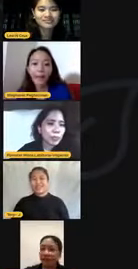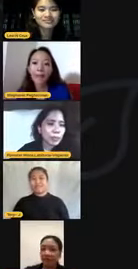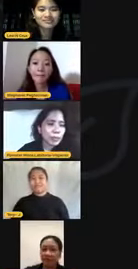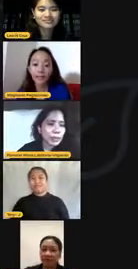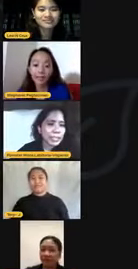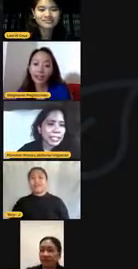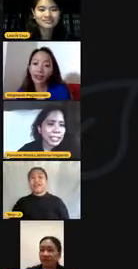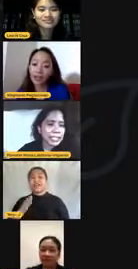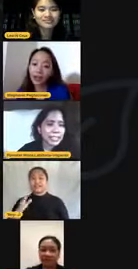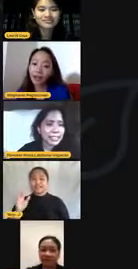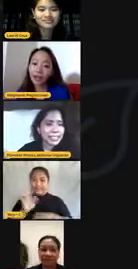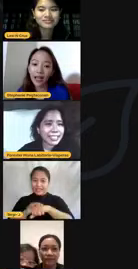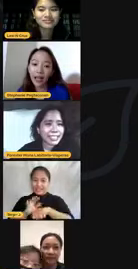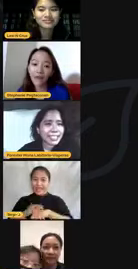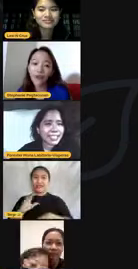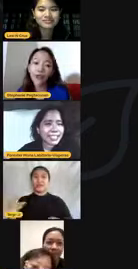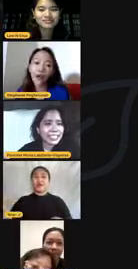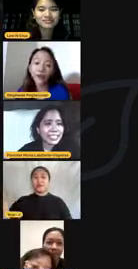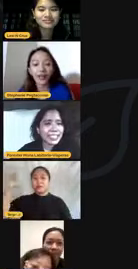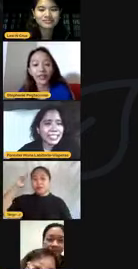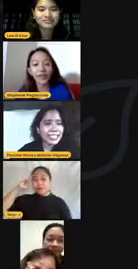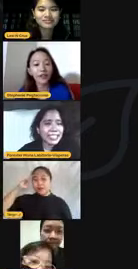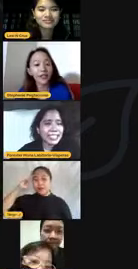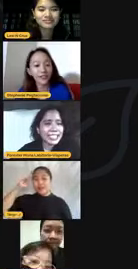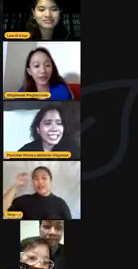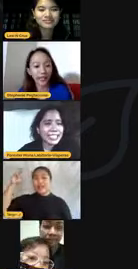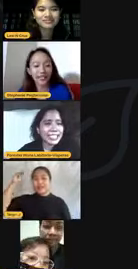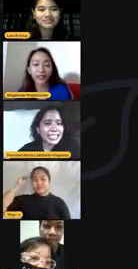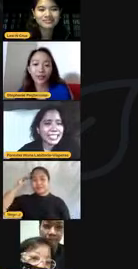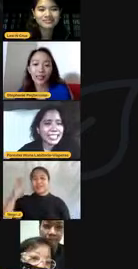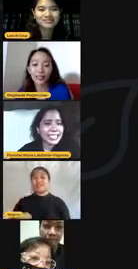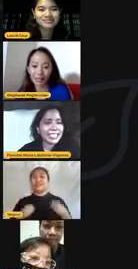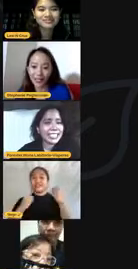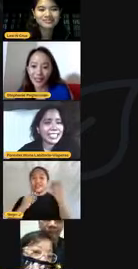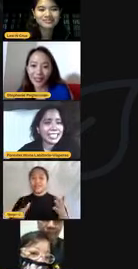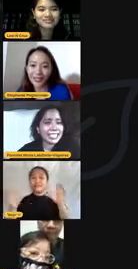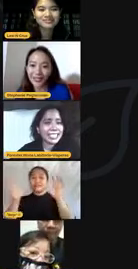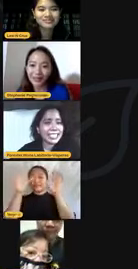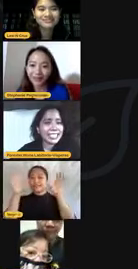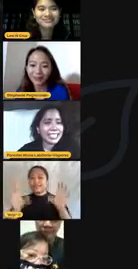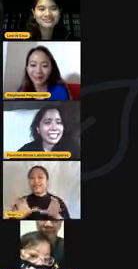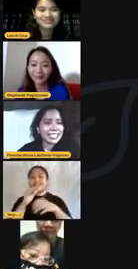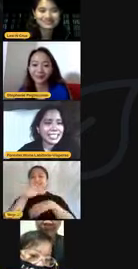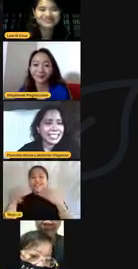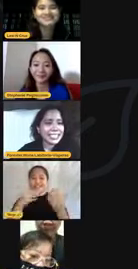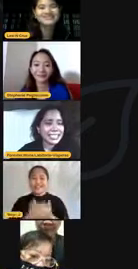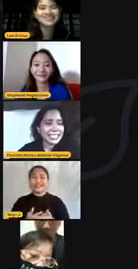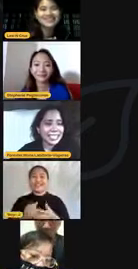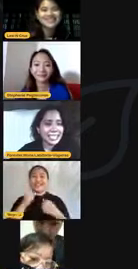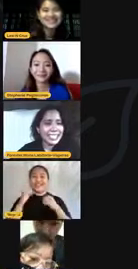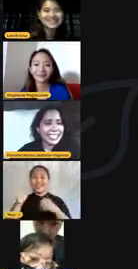Inclusion, Mr. Roland Marlac, for the awarding of certificates to the speakers.